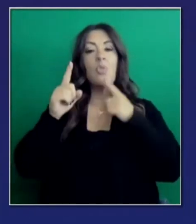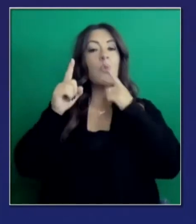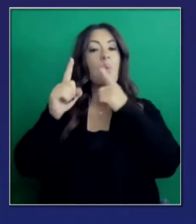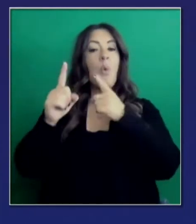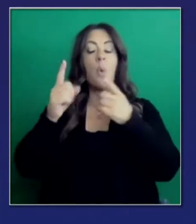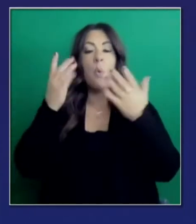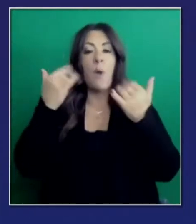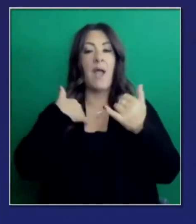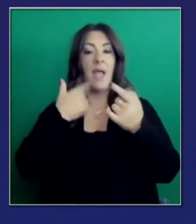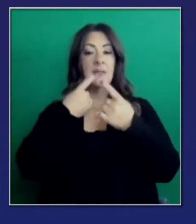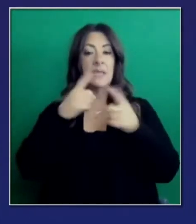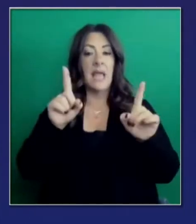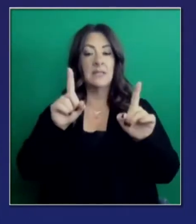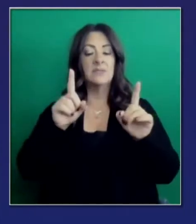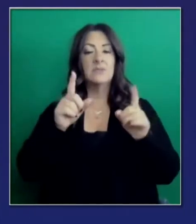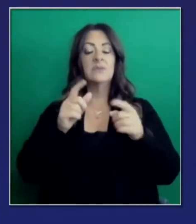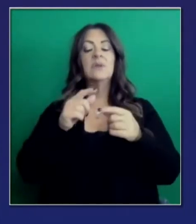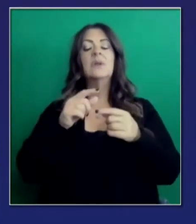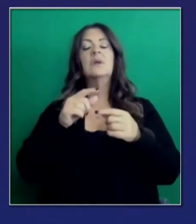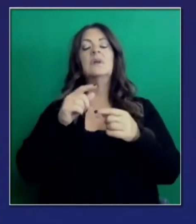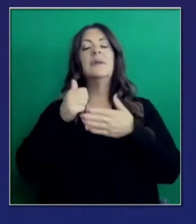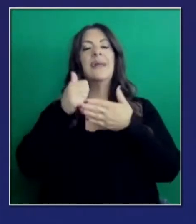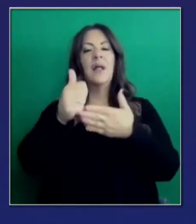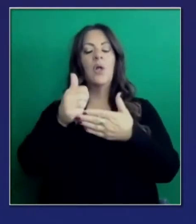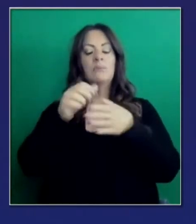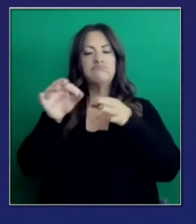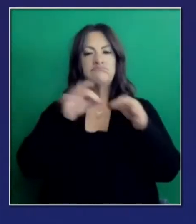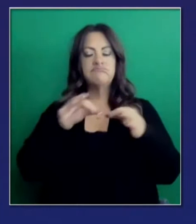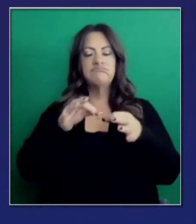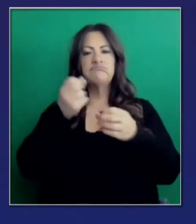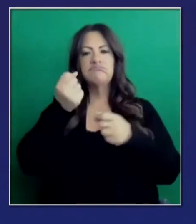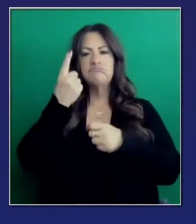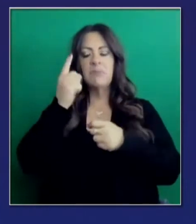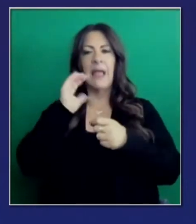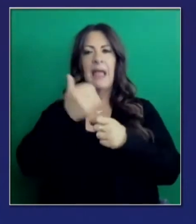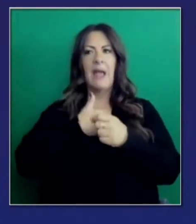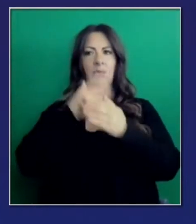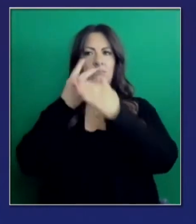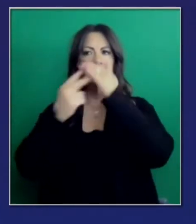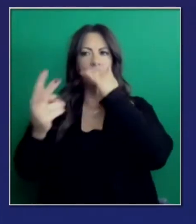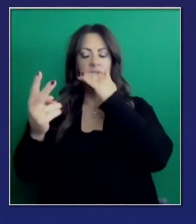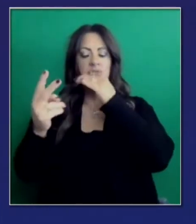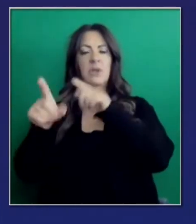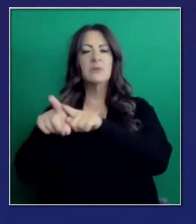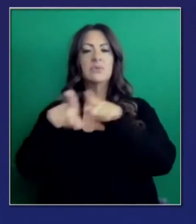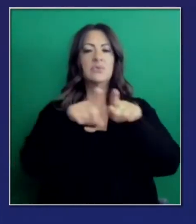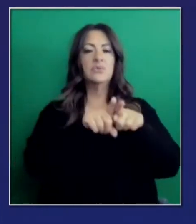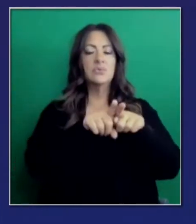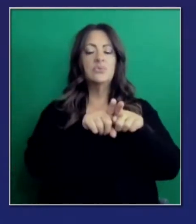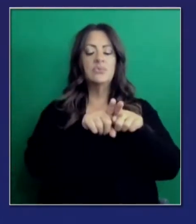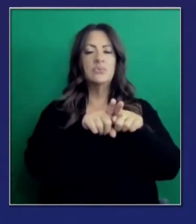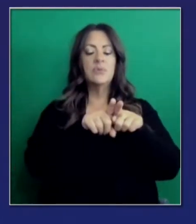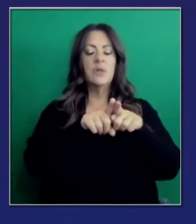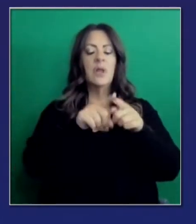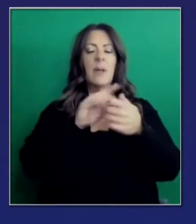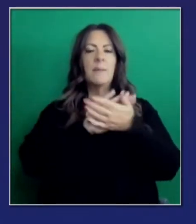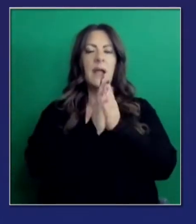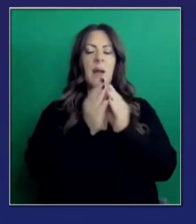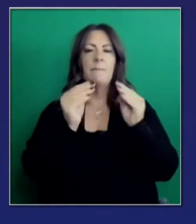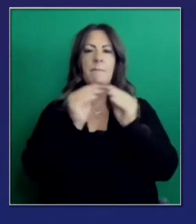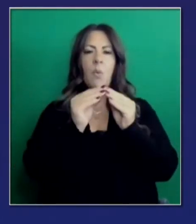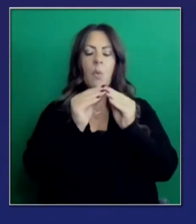to socialize our projections as well as illuminate and further advance